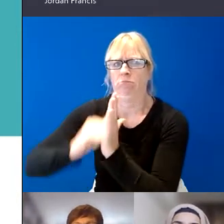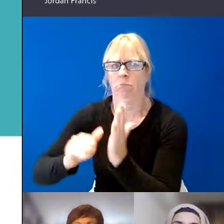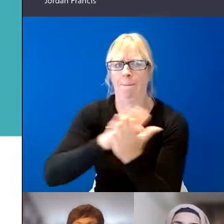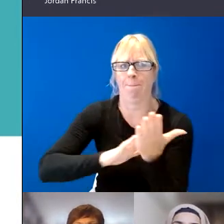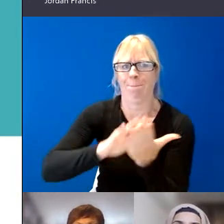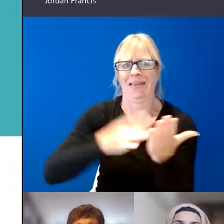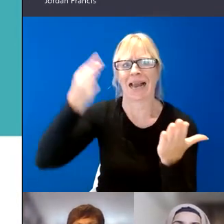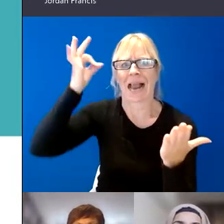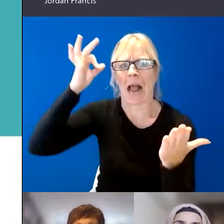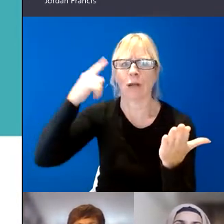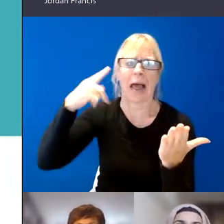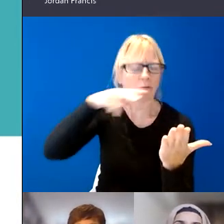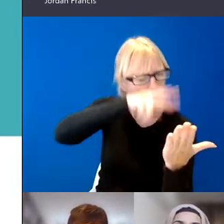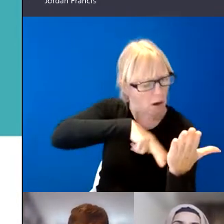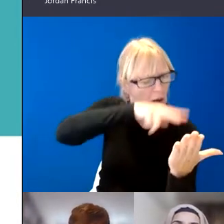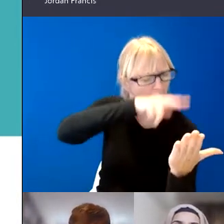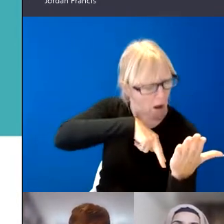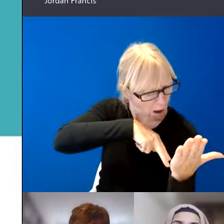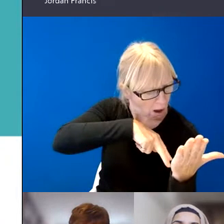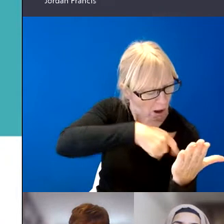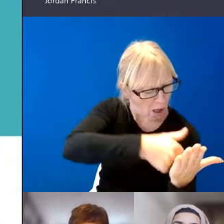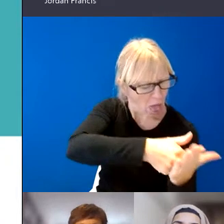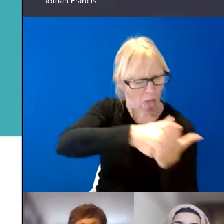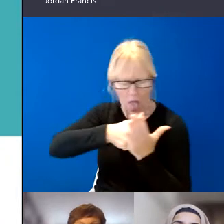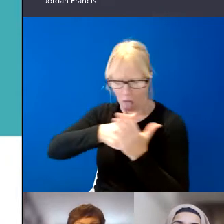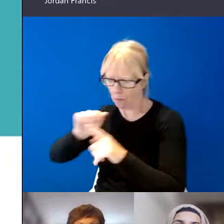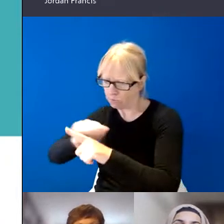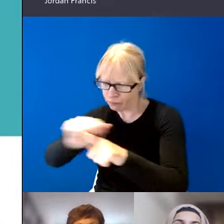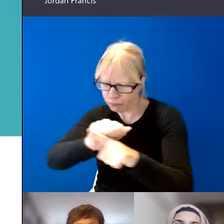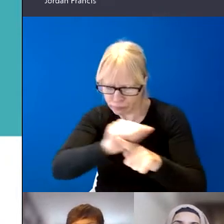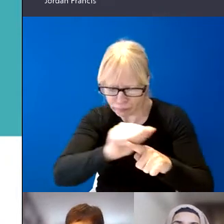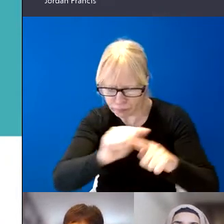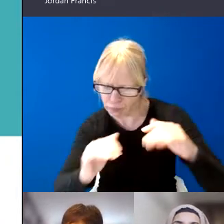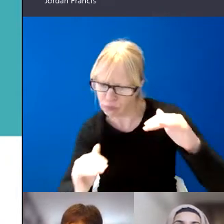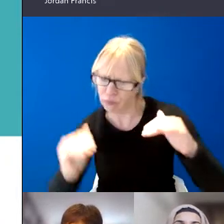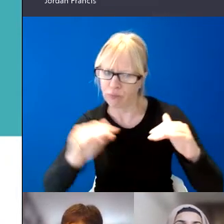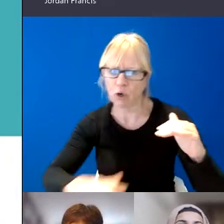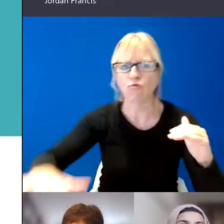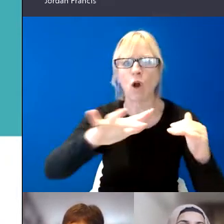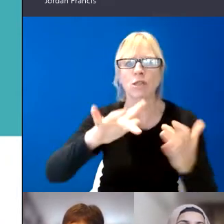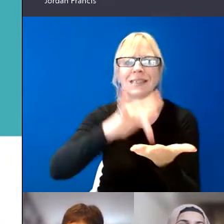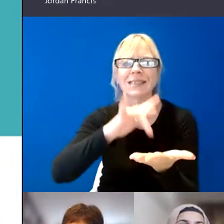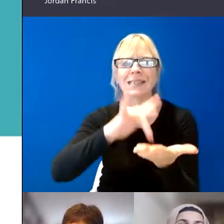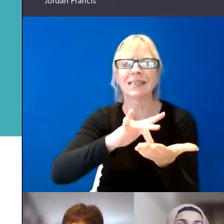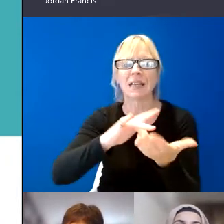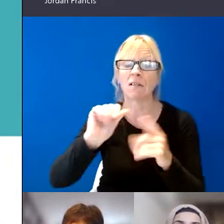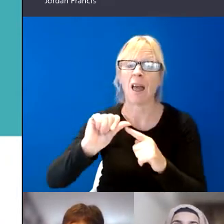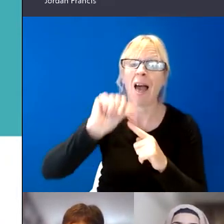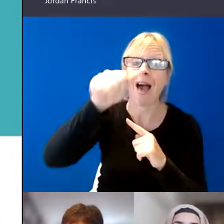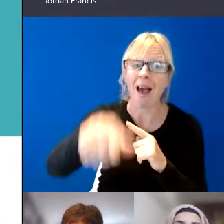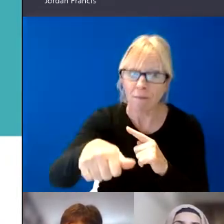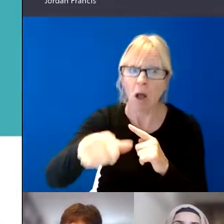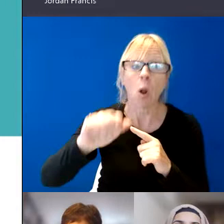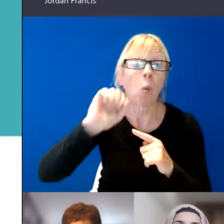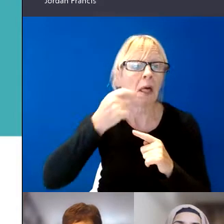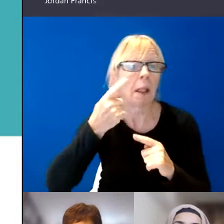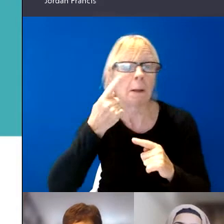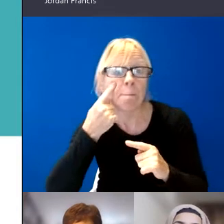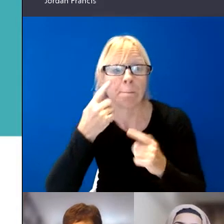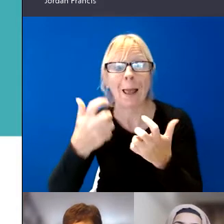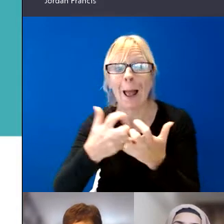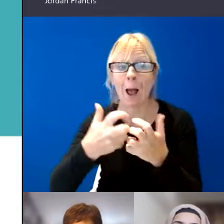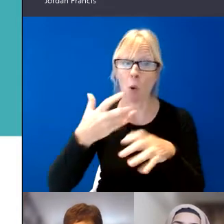on when it comes to improving health inequalities across the city. Afterwards, we'll also look towards how we can work together, not only